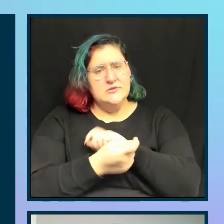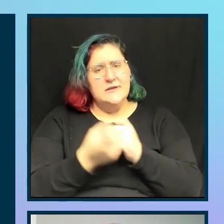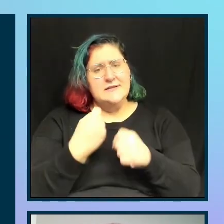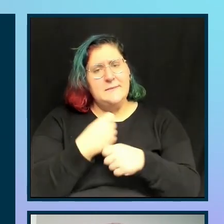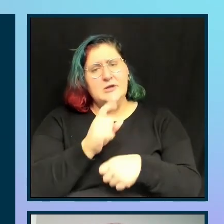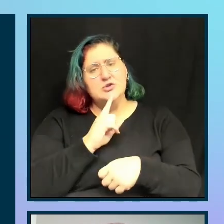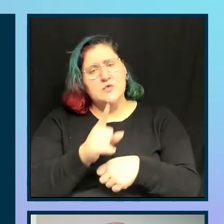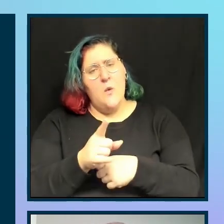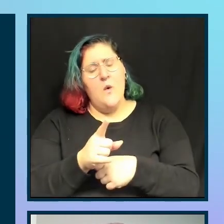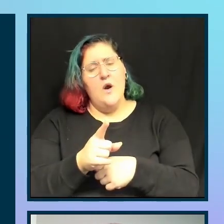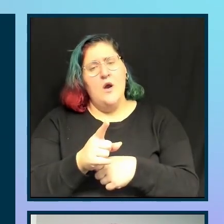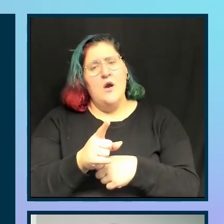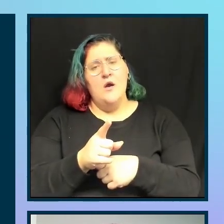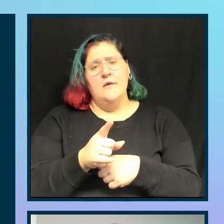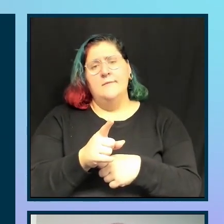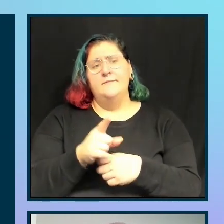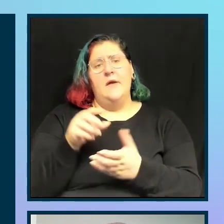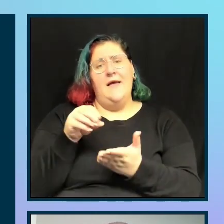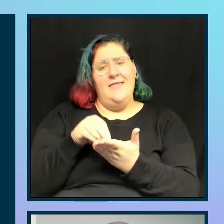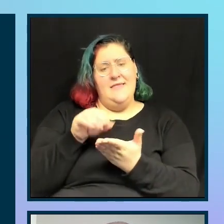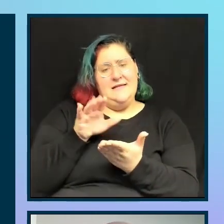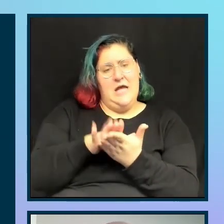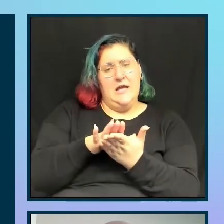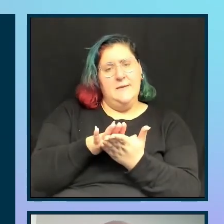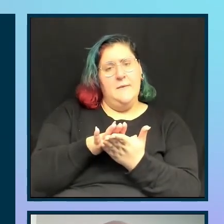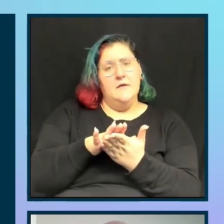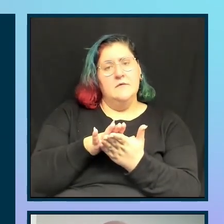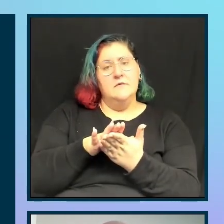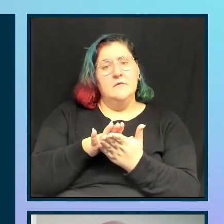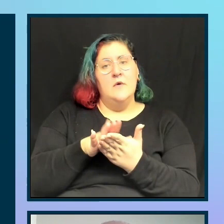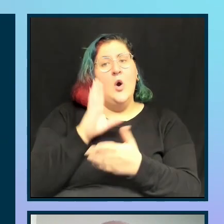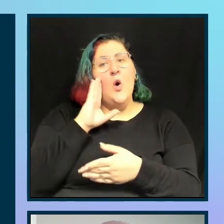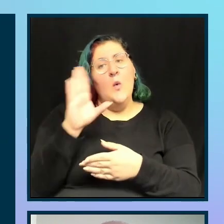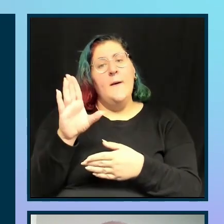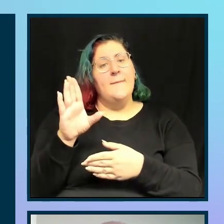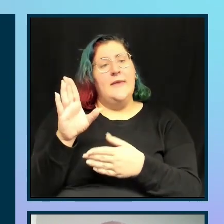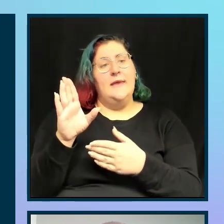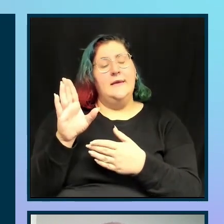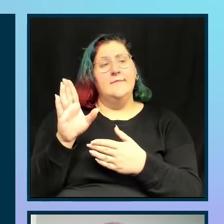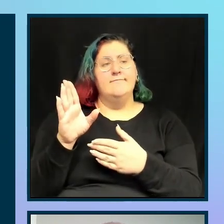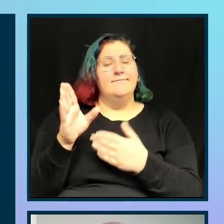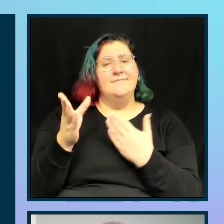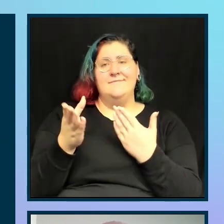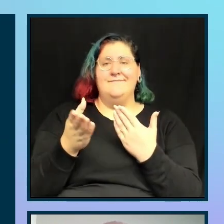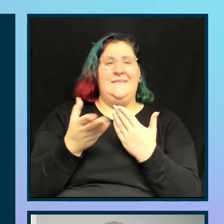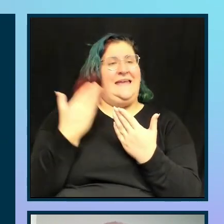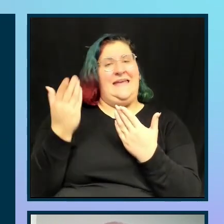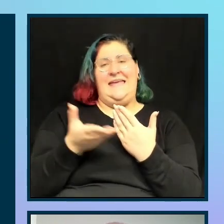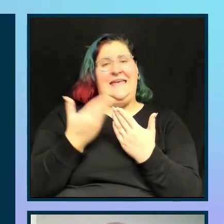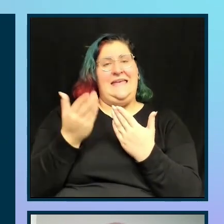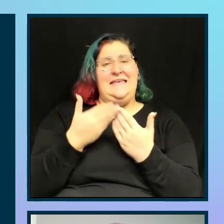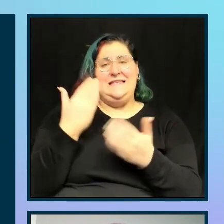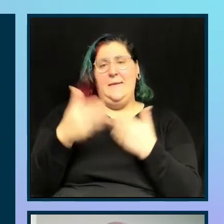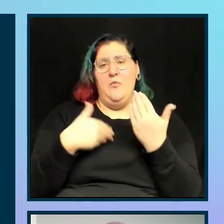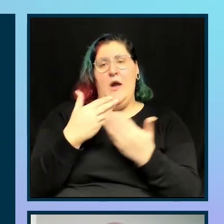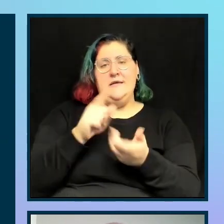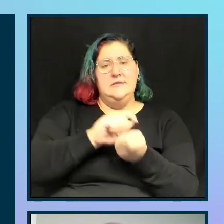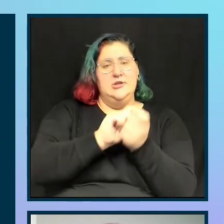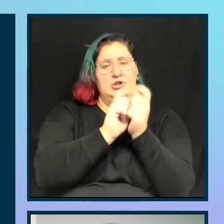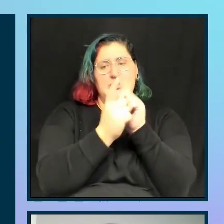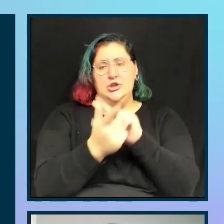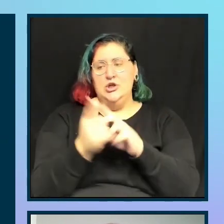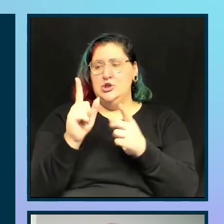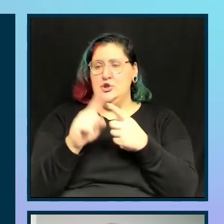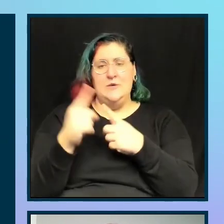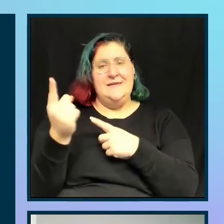document that on release from the typesetting system is going to be able to transform smoothly and quickly into an accessible product, you